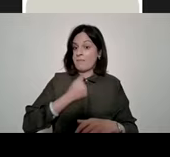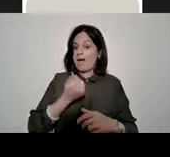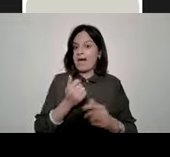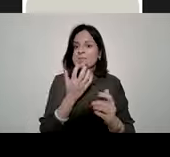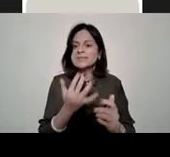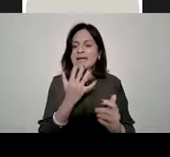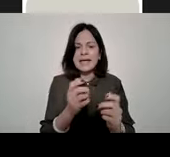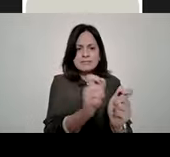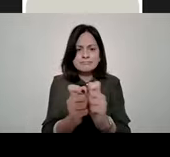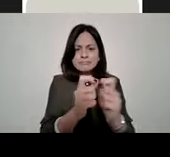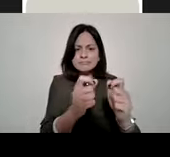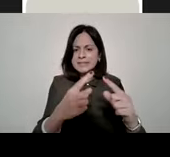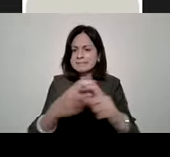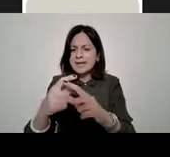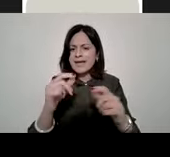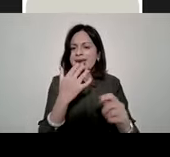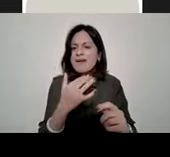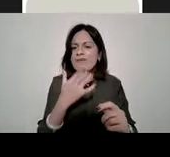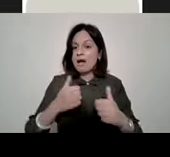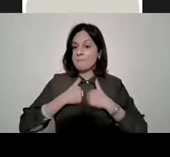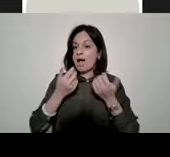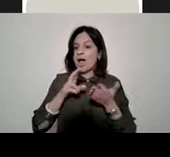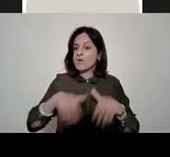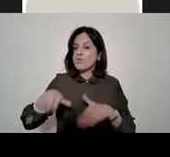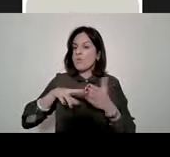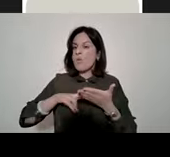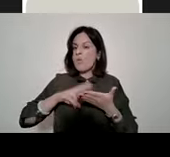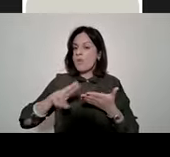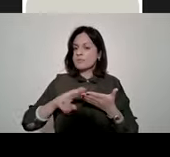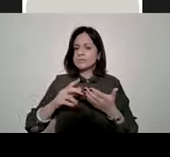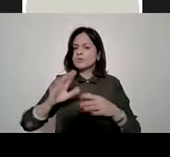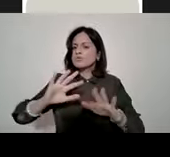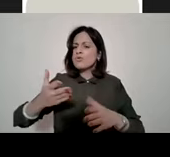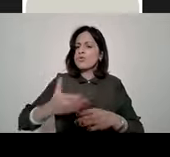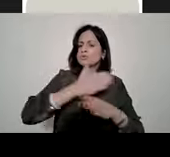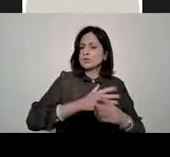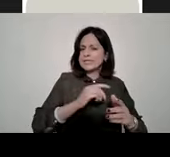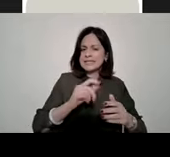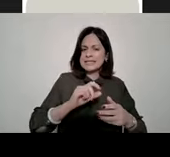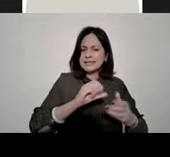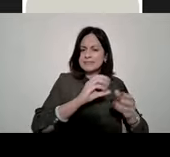back to you. So it will refer to your norms, not to kind of pre-programmed norms.